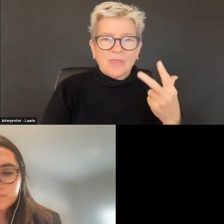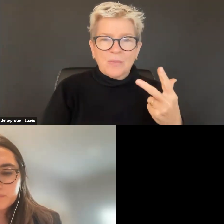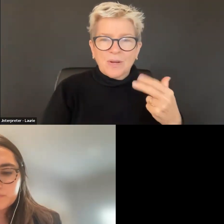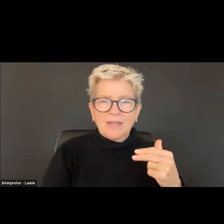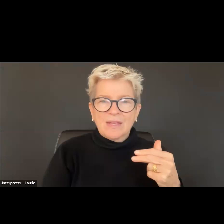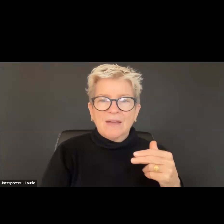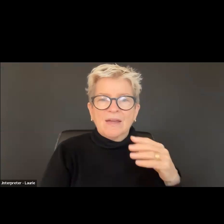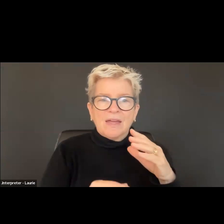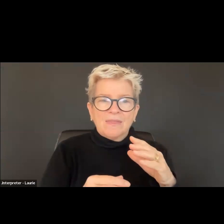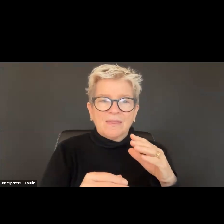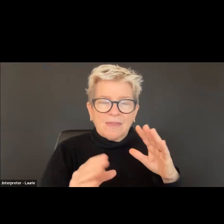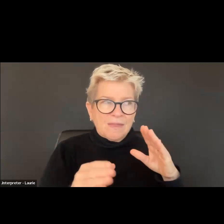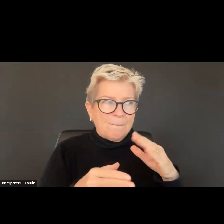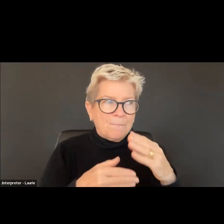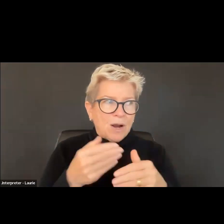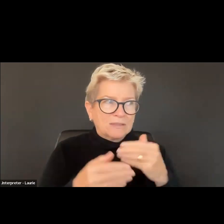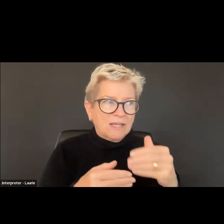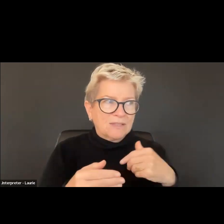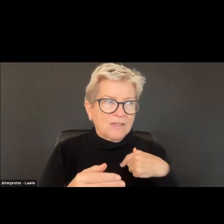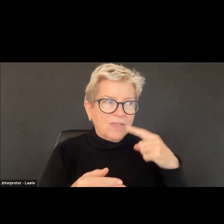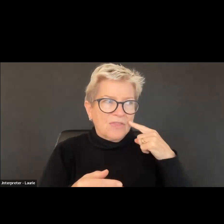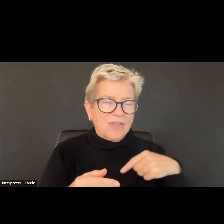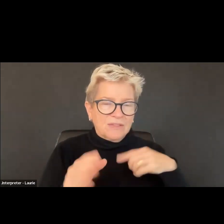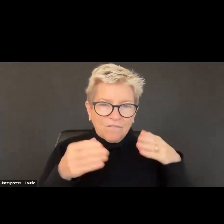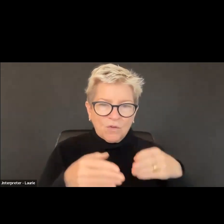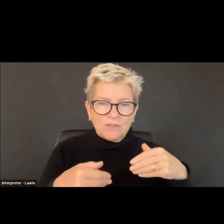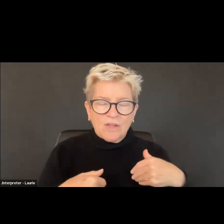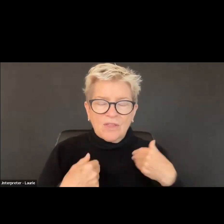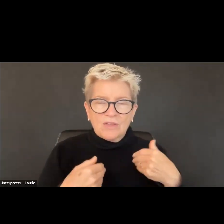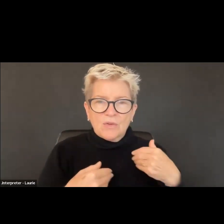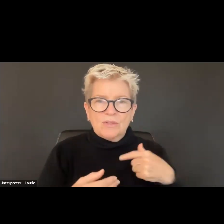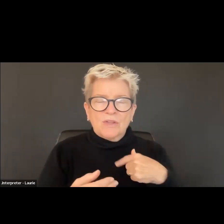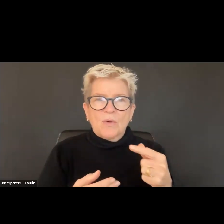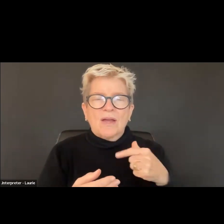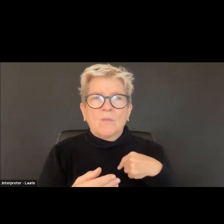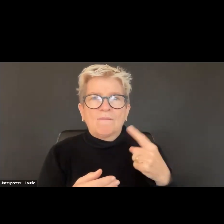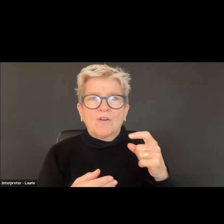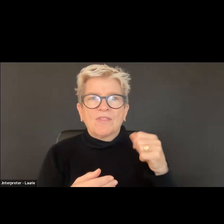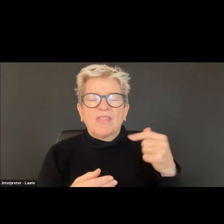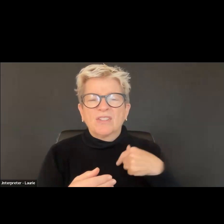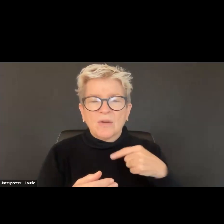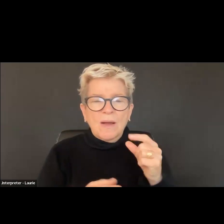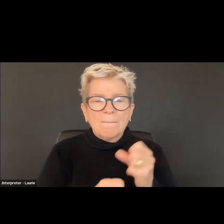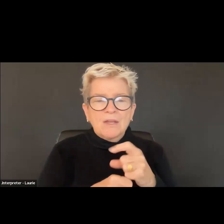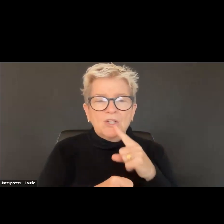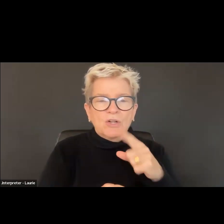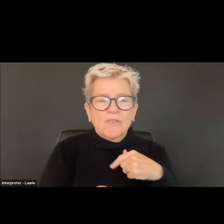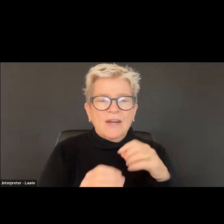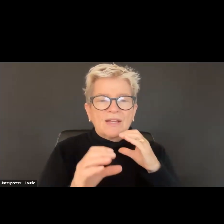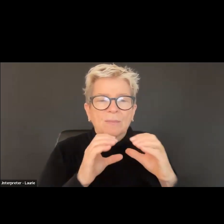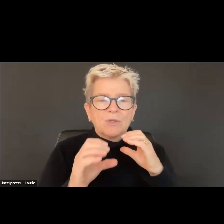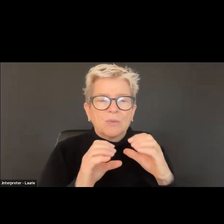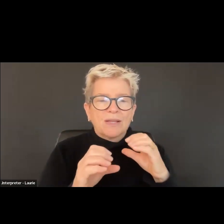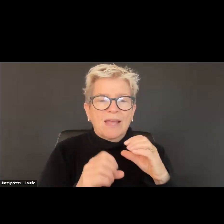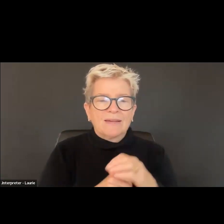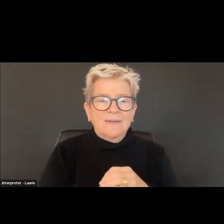to youth, and then 1 of the third-party caller ones. So I'll make sure that I communicate that feedback as well. Elena, did you